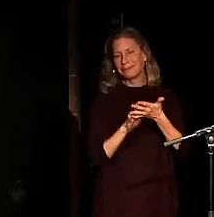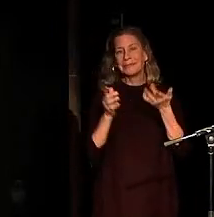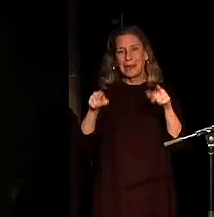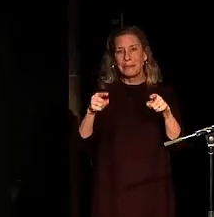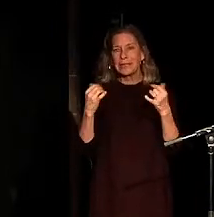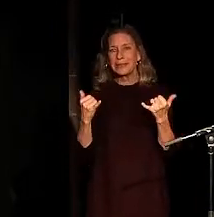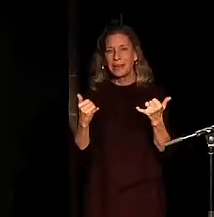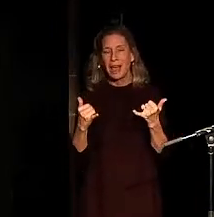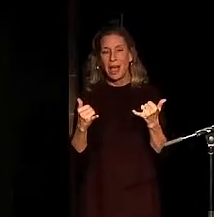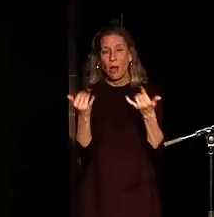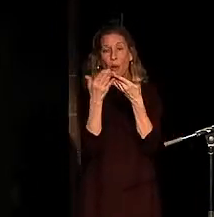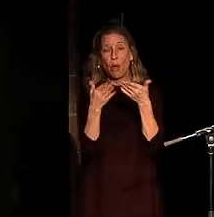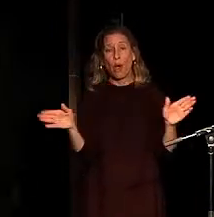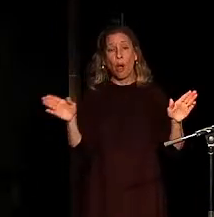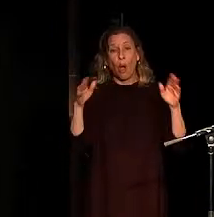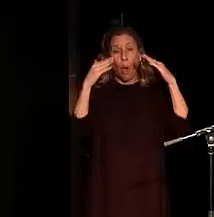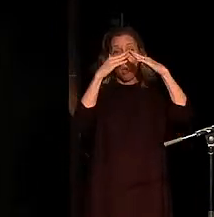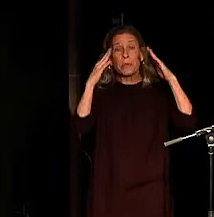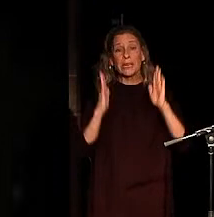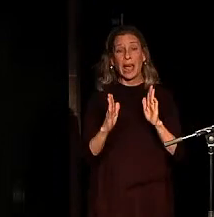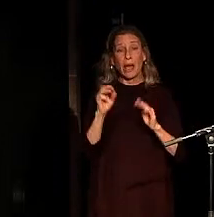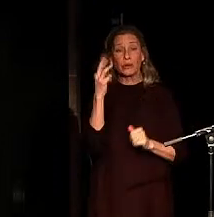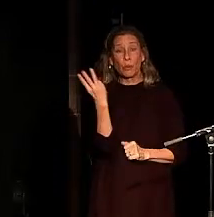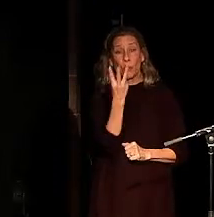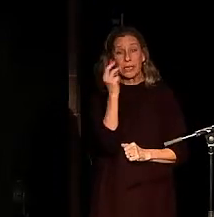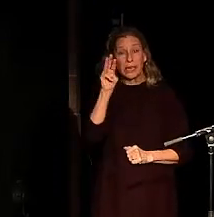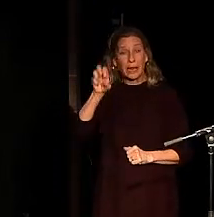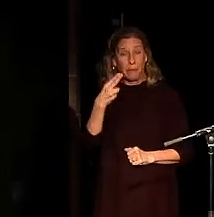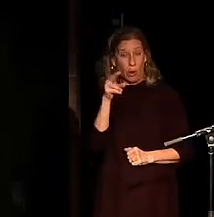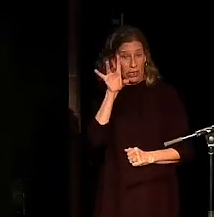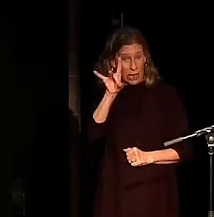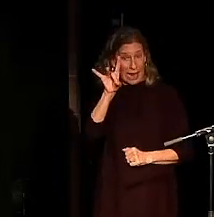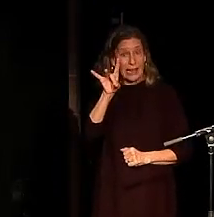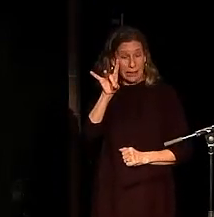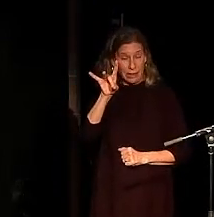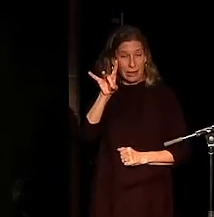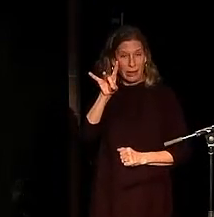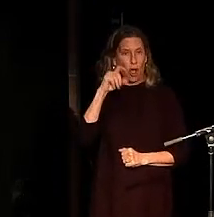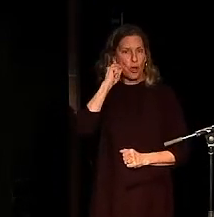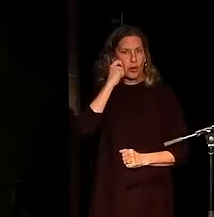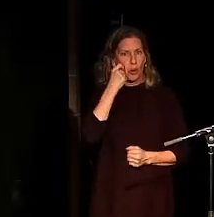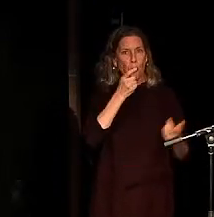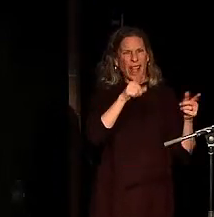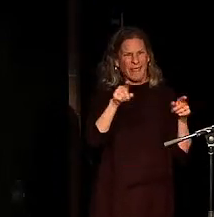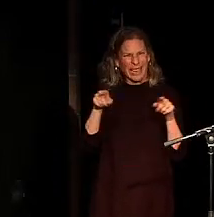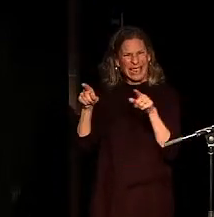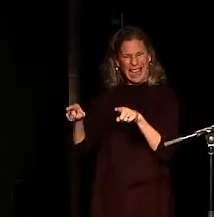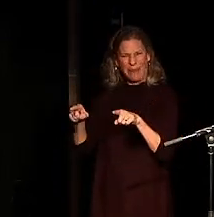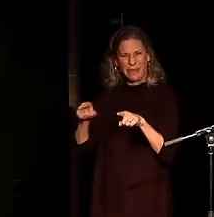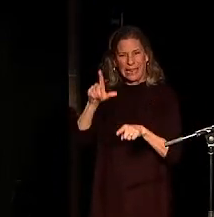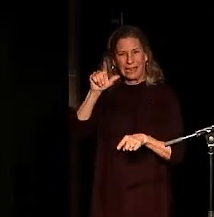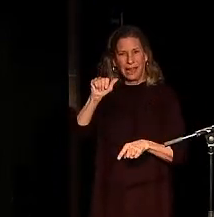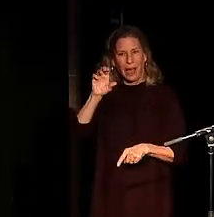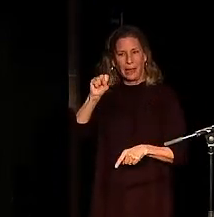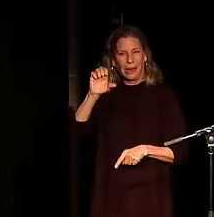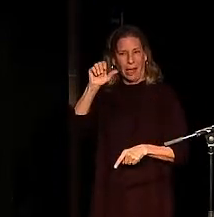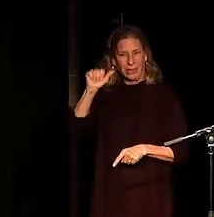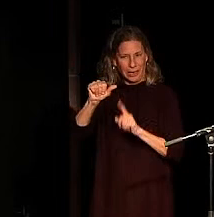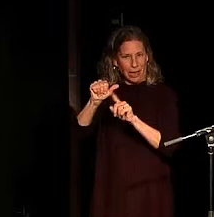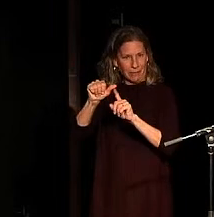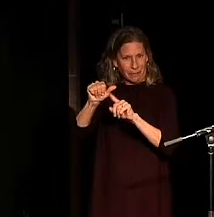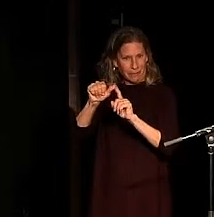So, open house at La Casa this Wednesday, March 8th. There's a lot of cool things happening at La Casa, so please check them